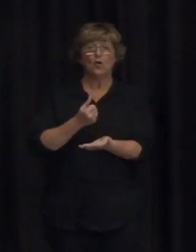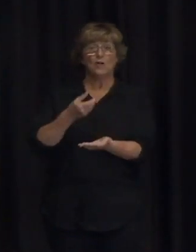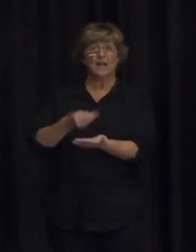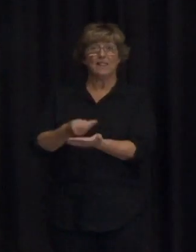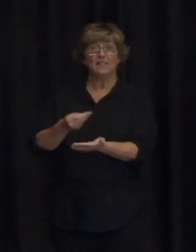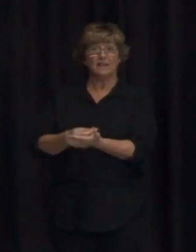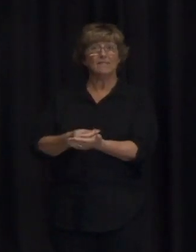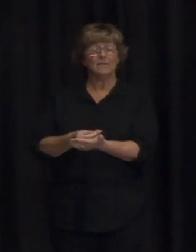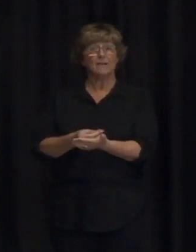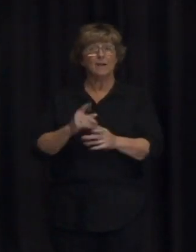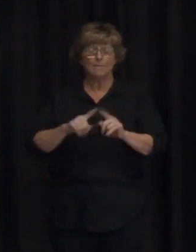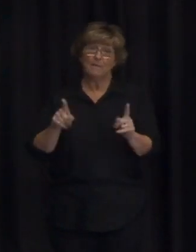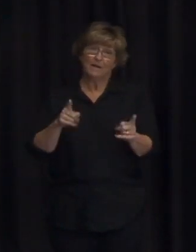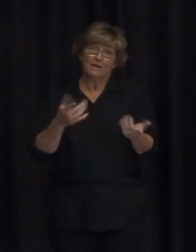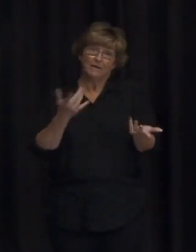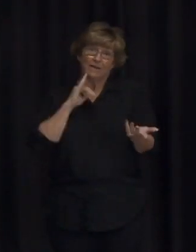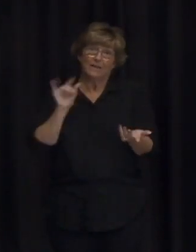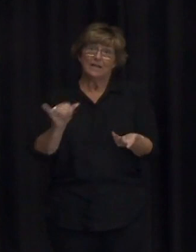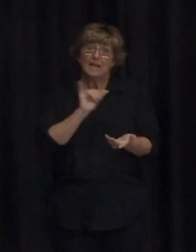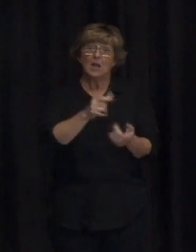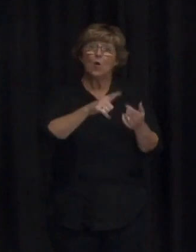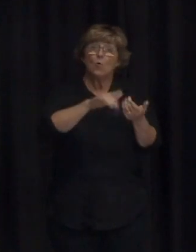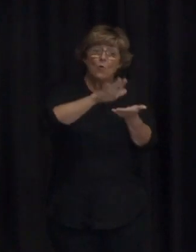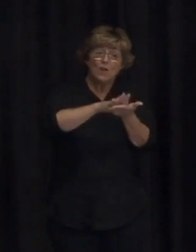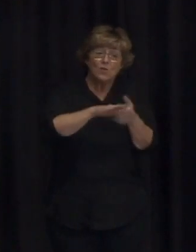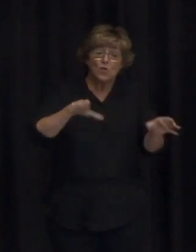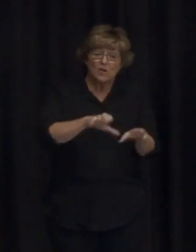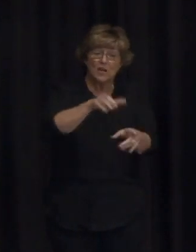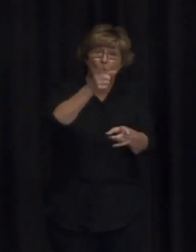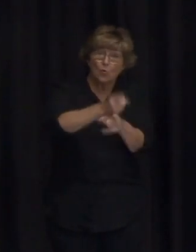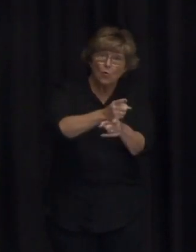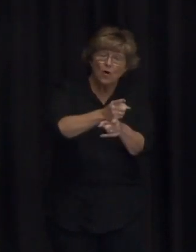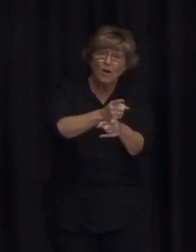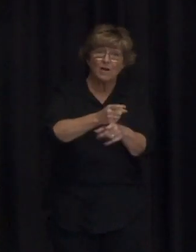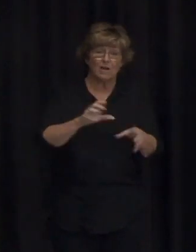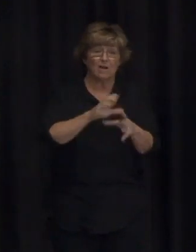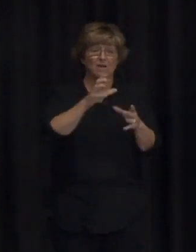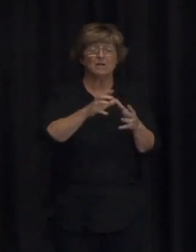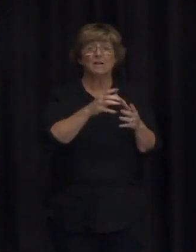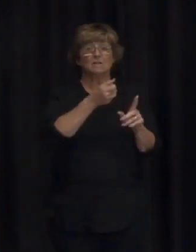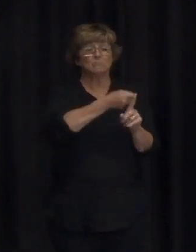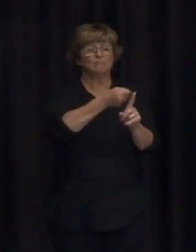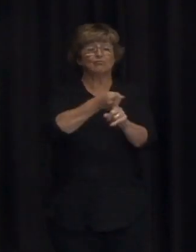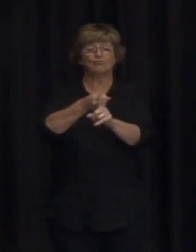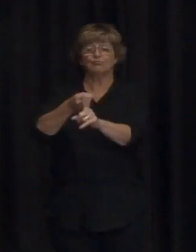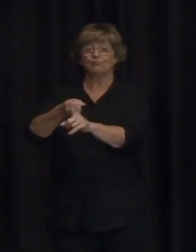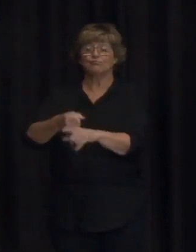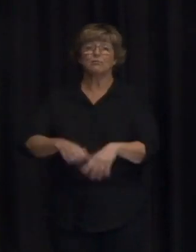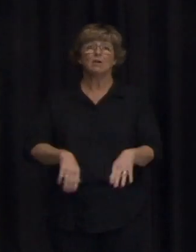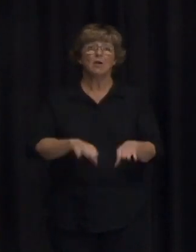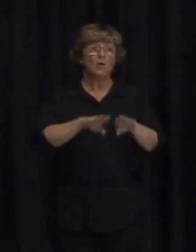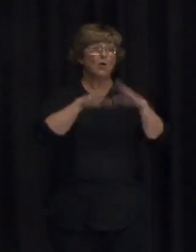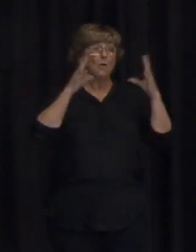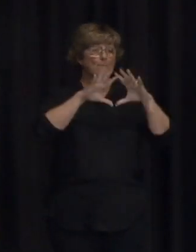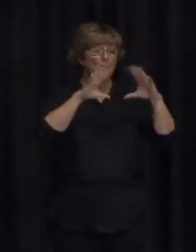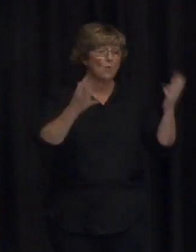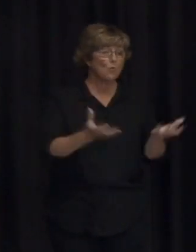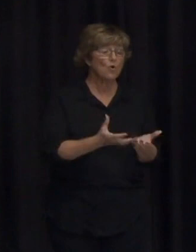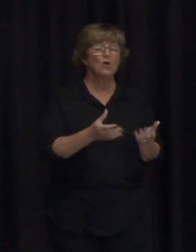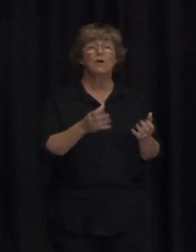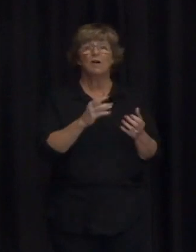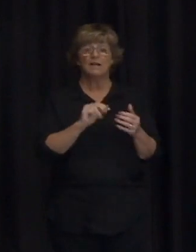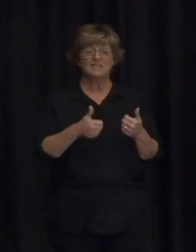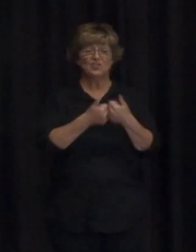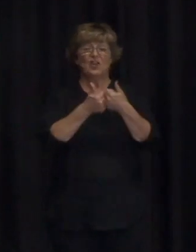it can be that too. When schooling is done right, it does so much more. It opens worlds and challenges